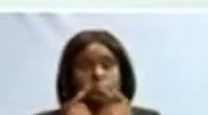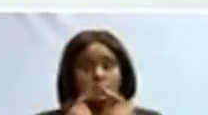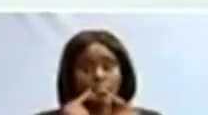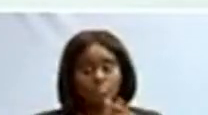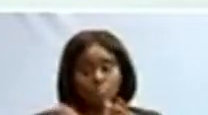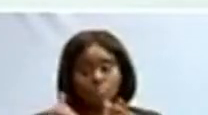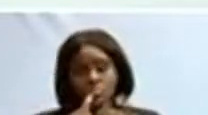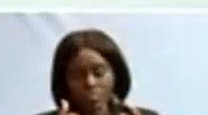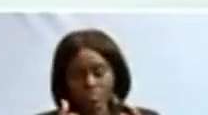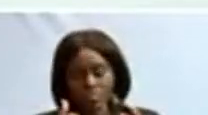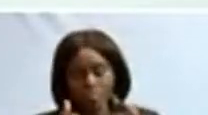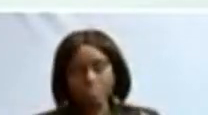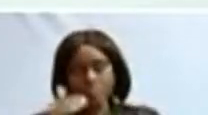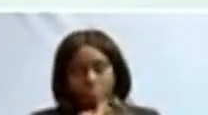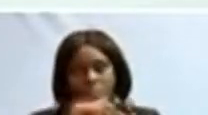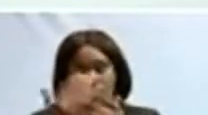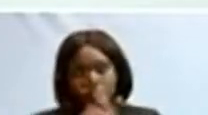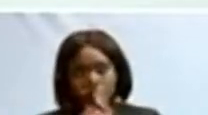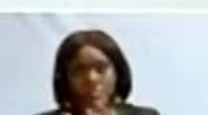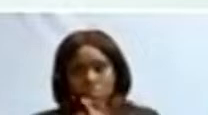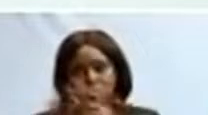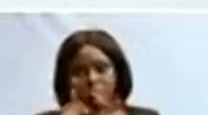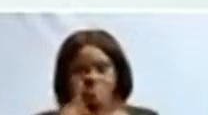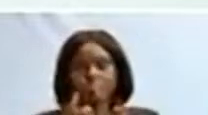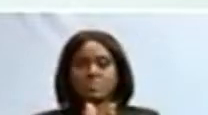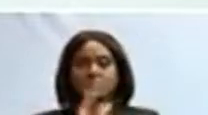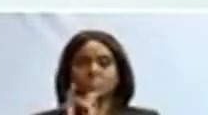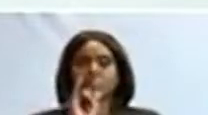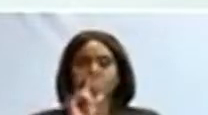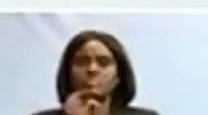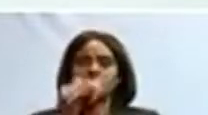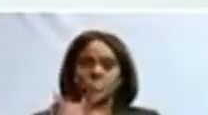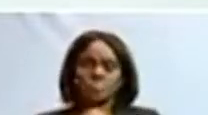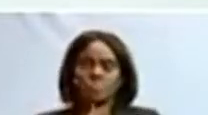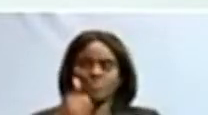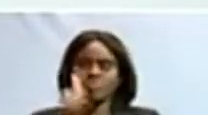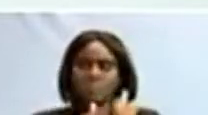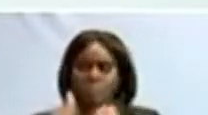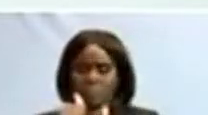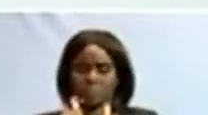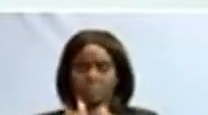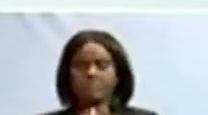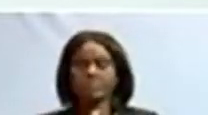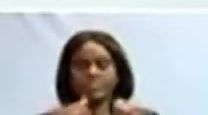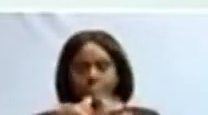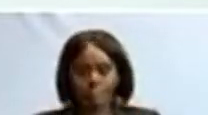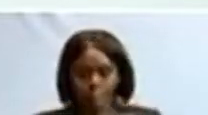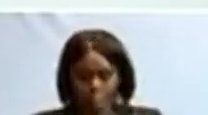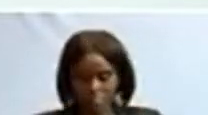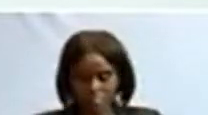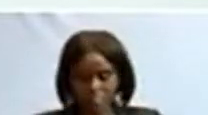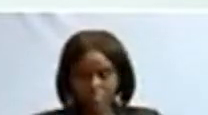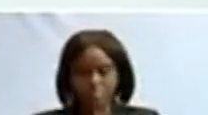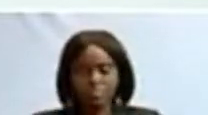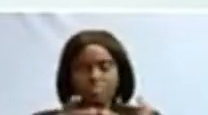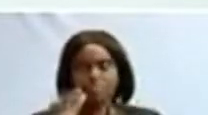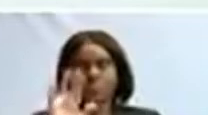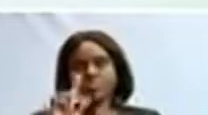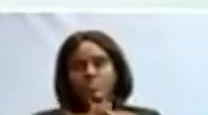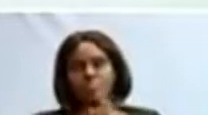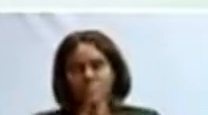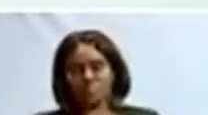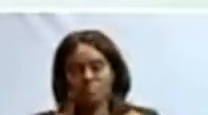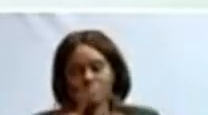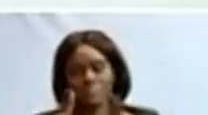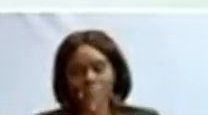want to once again welcome you and ask that you introduce yourself in person and allow your colleagues also